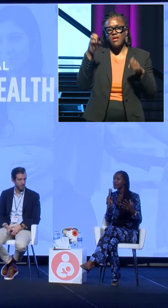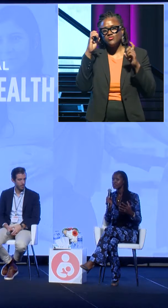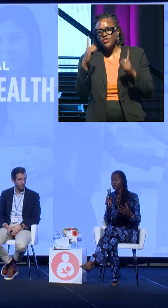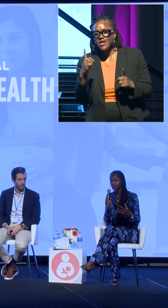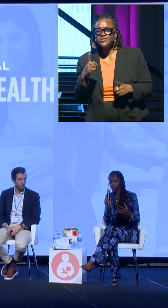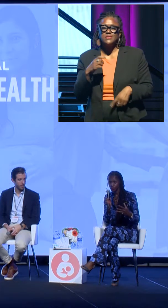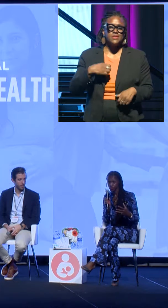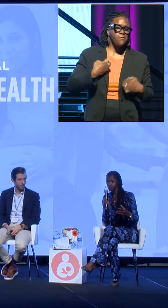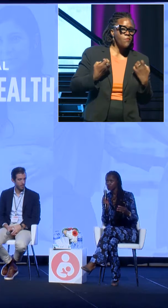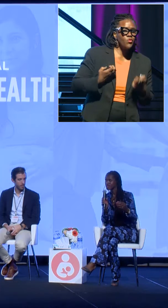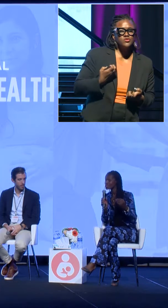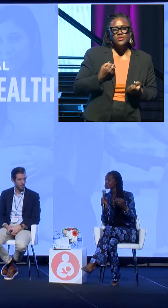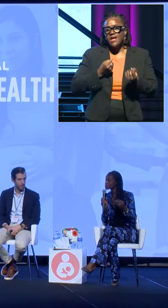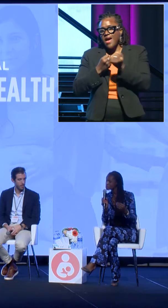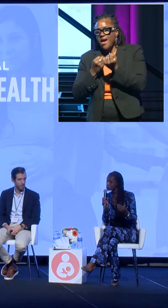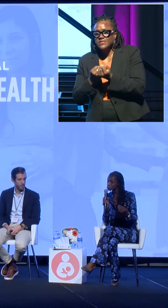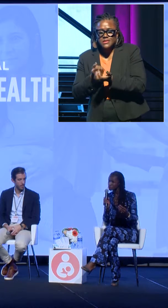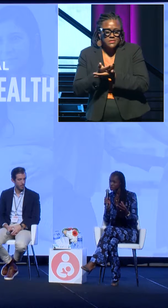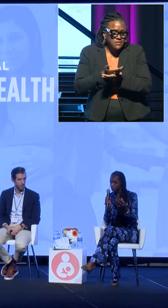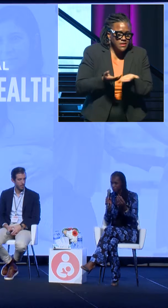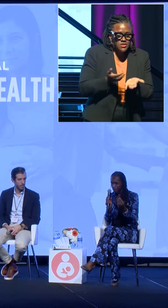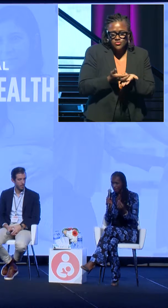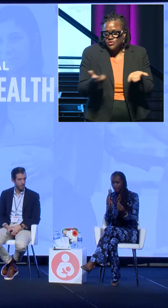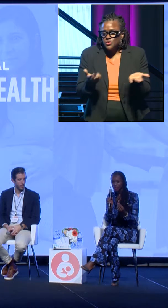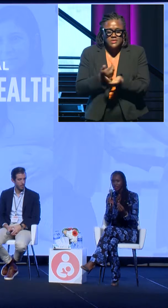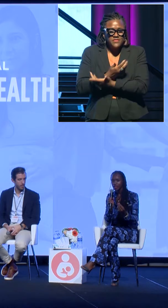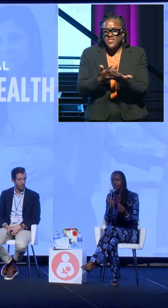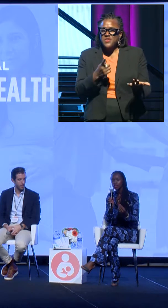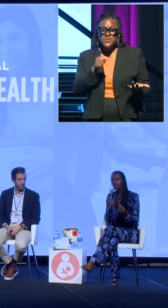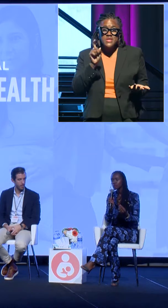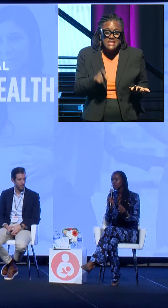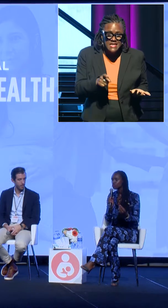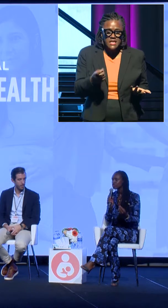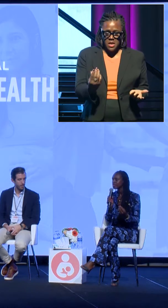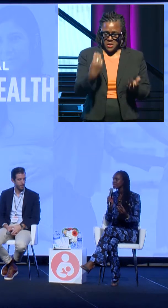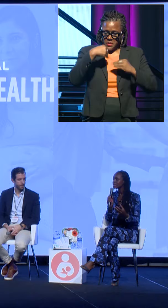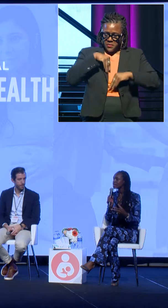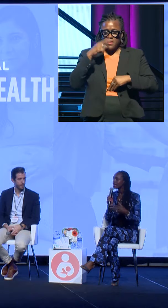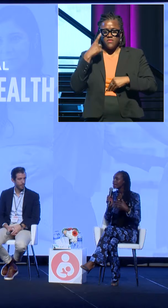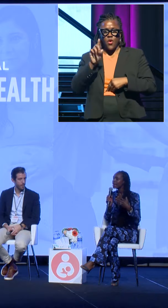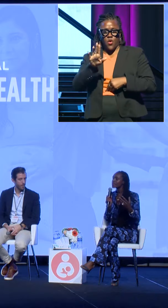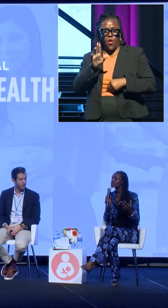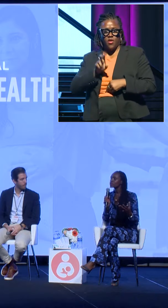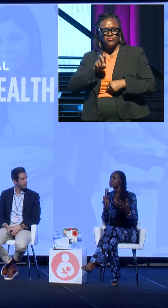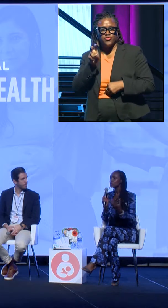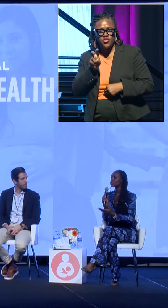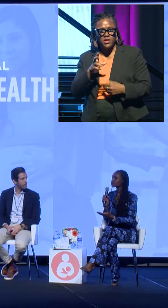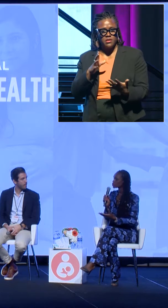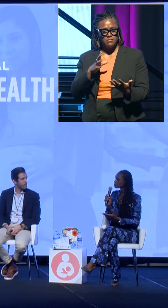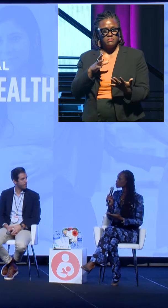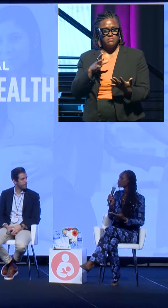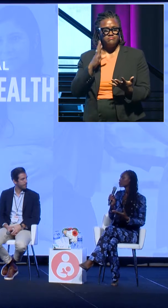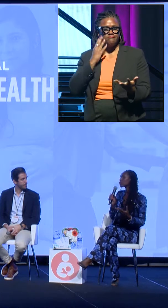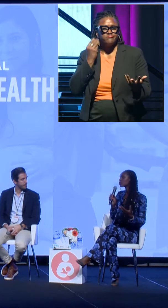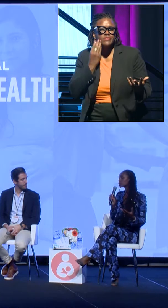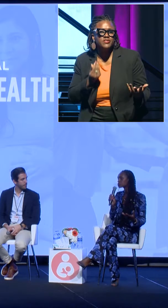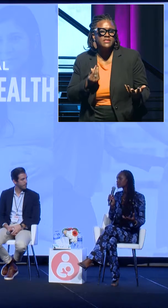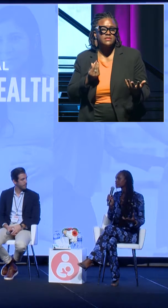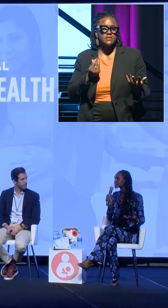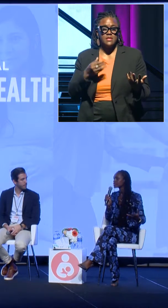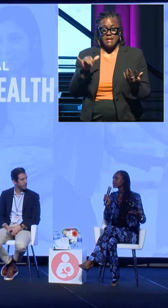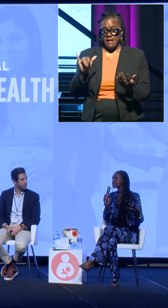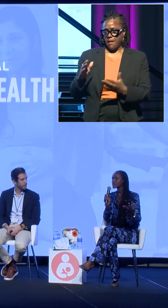education, advocacy tools, because that's critically important to be able to advocate along the birth journey. And then also partner support. If you have a